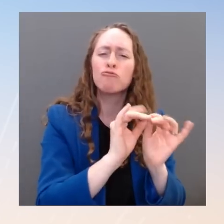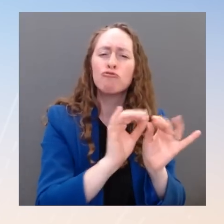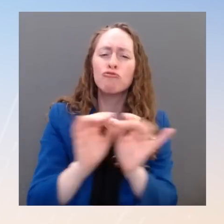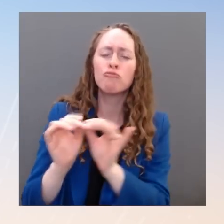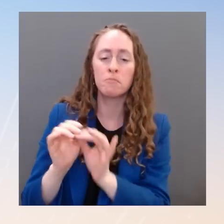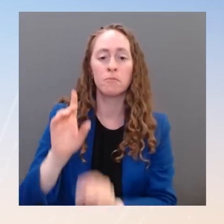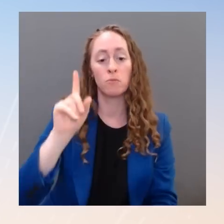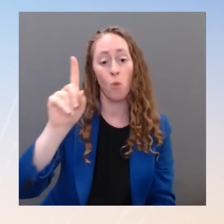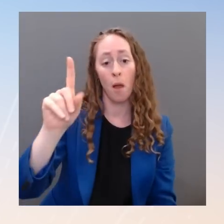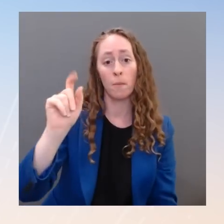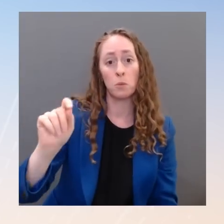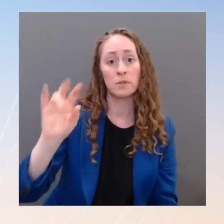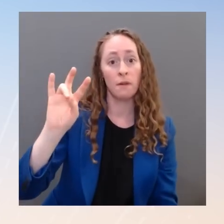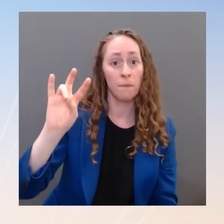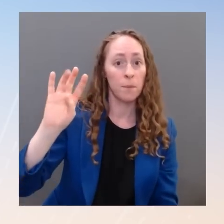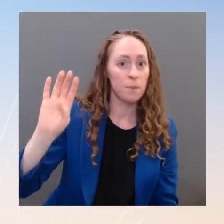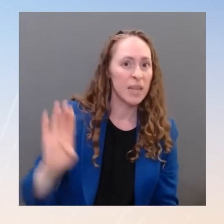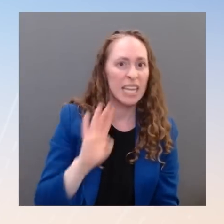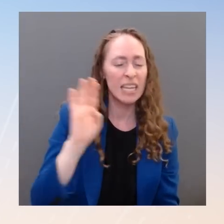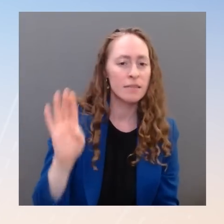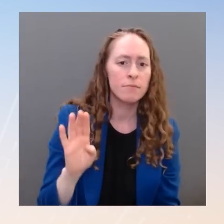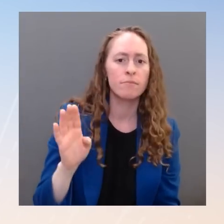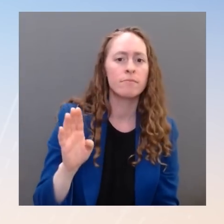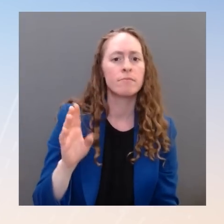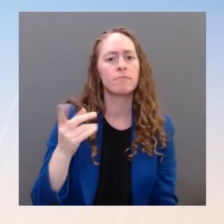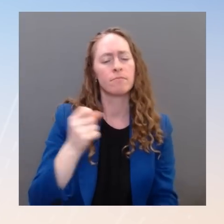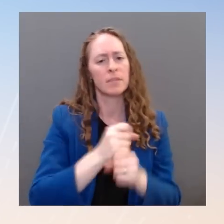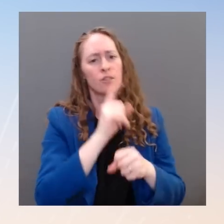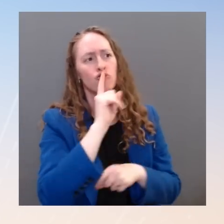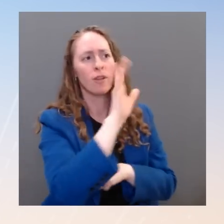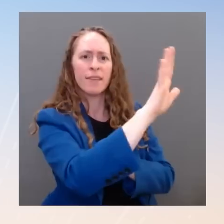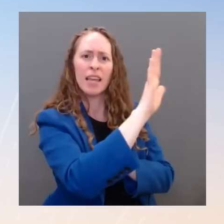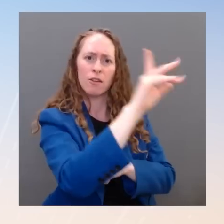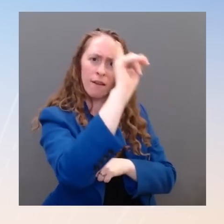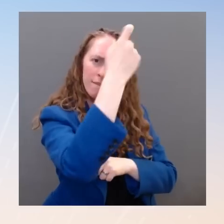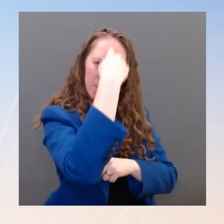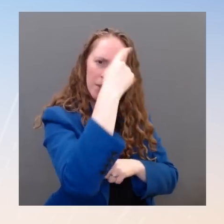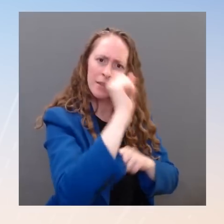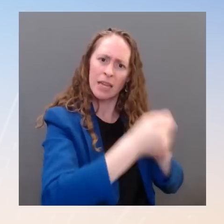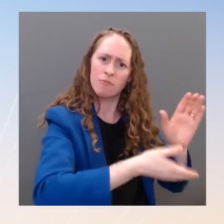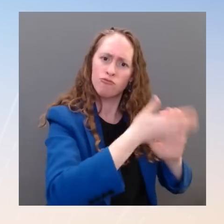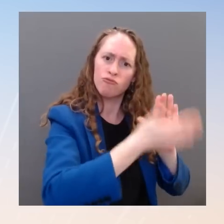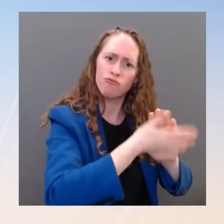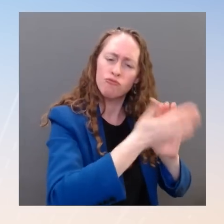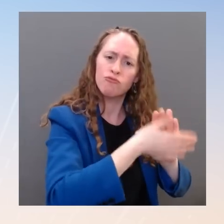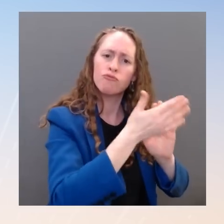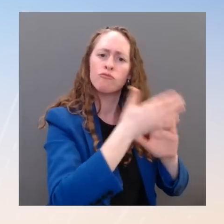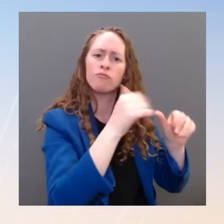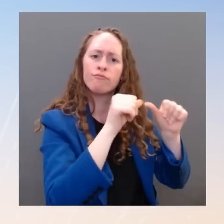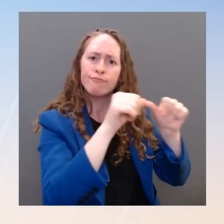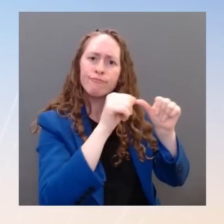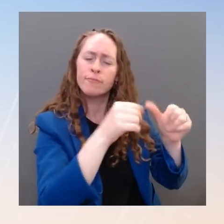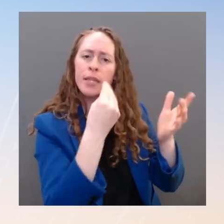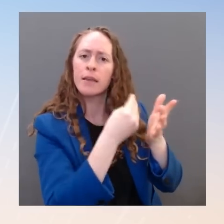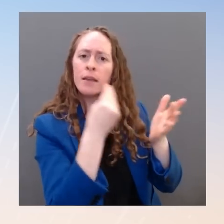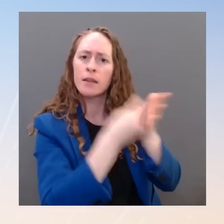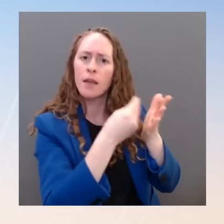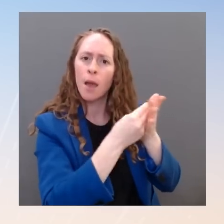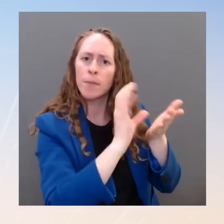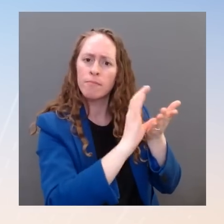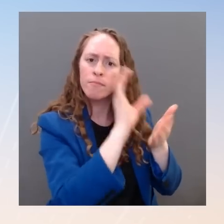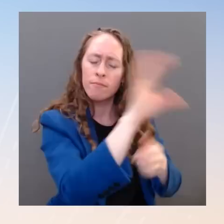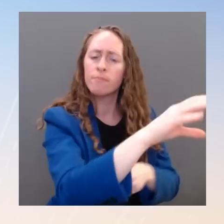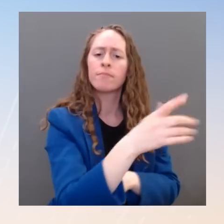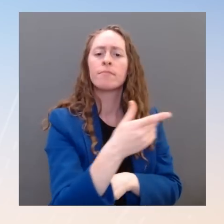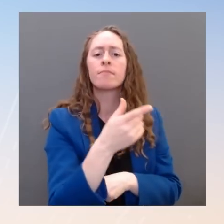Ukraine's democratic operations and provide other macroeconomic assistance, hundreds of millions of dollars in food, shelter, and other humanitarian aid to